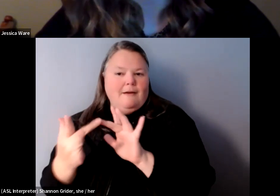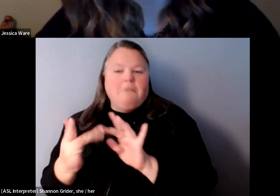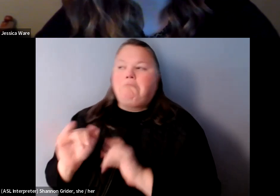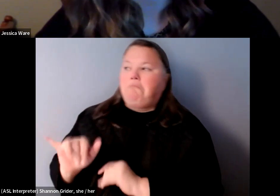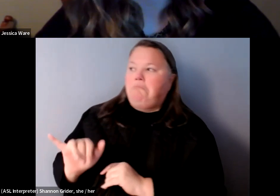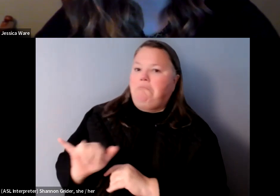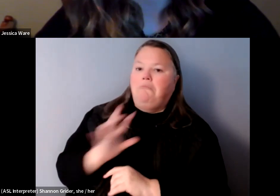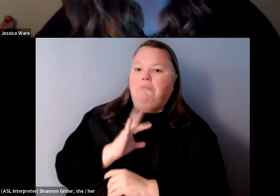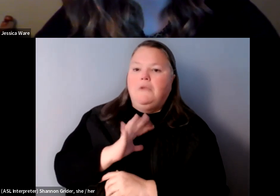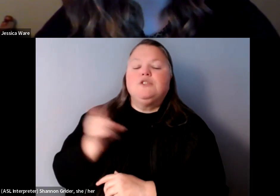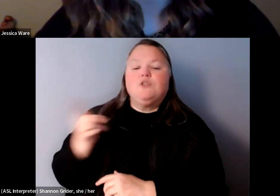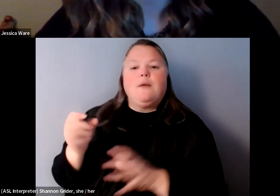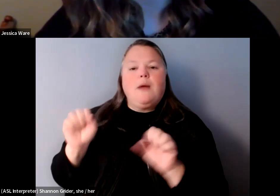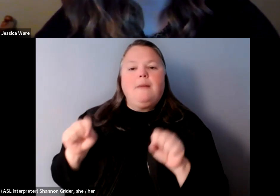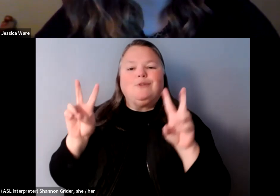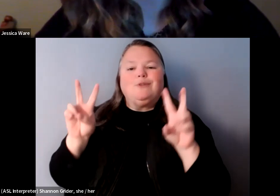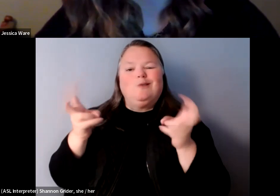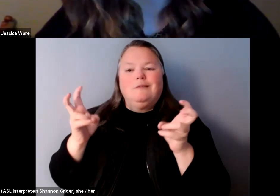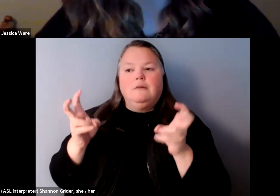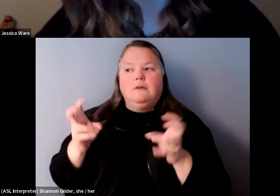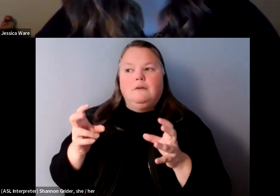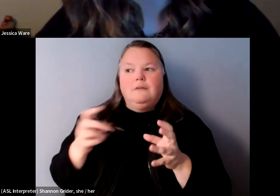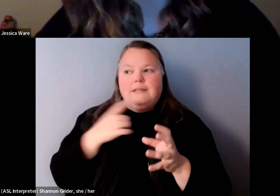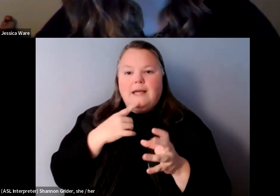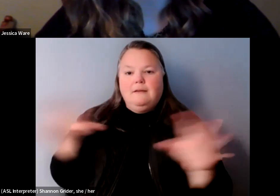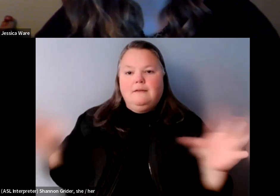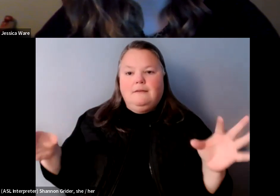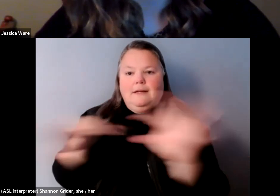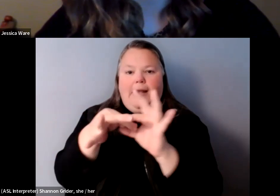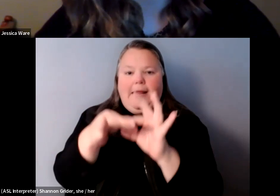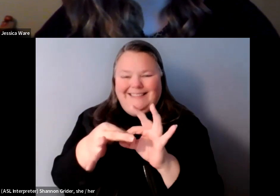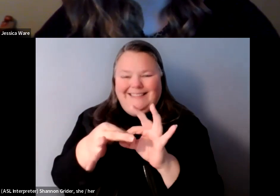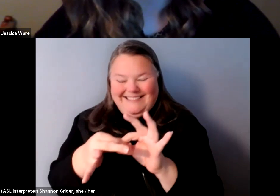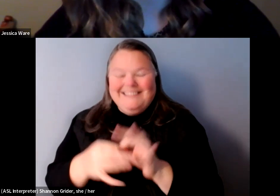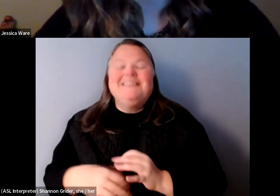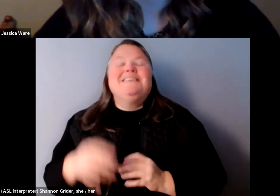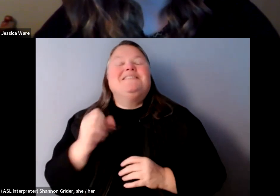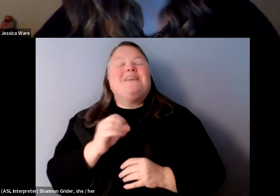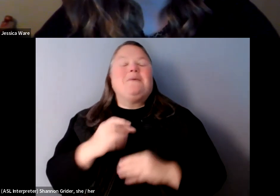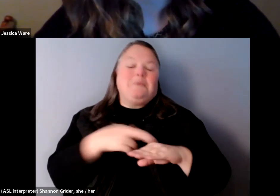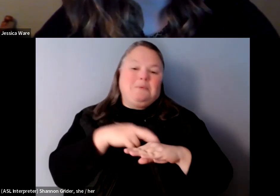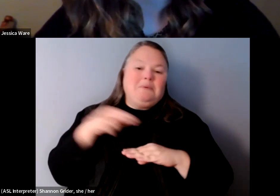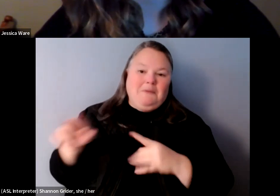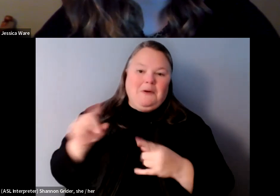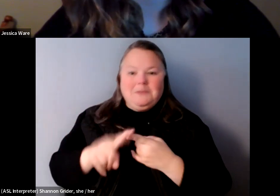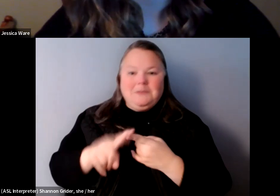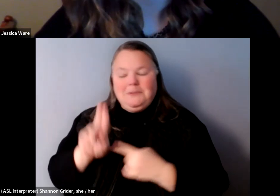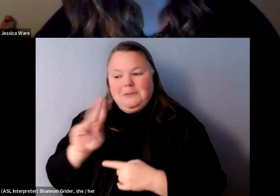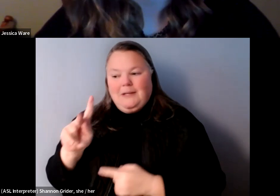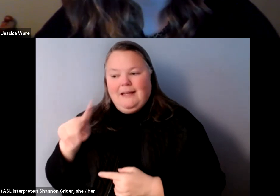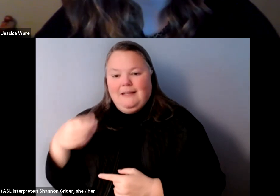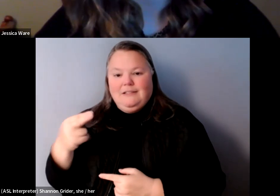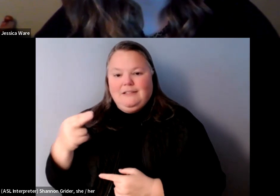able to kind of turn us on to them and say, you have some conversations with them and see if, you know, what they